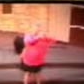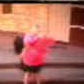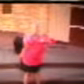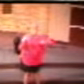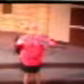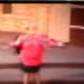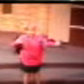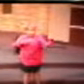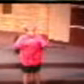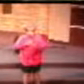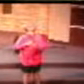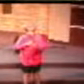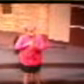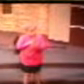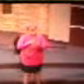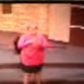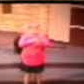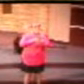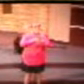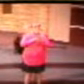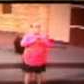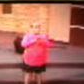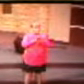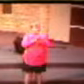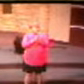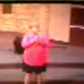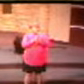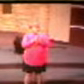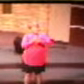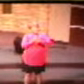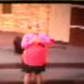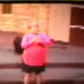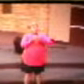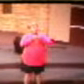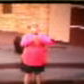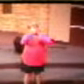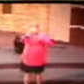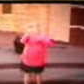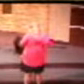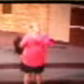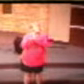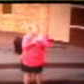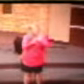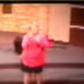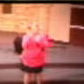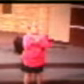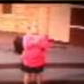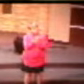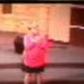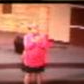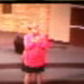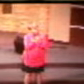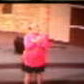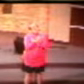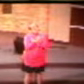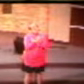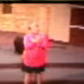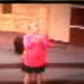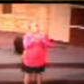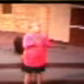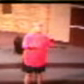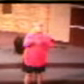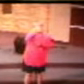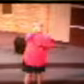of God? And because they were created for relationship and for love, that God might